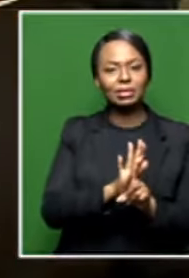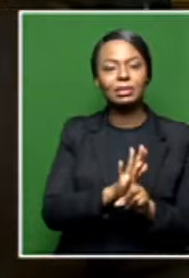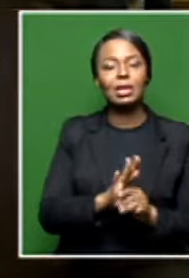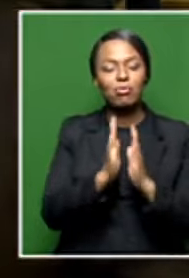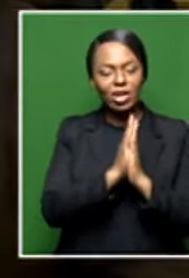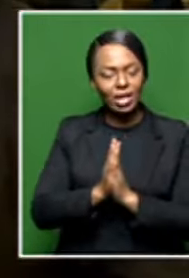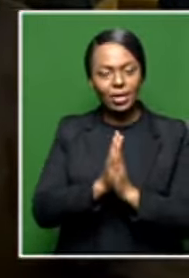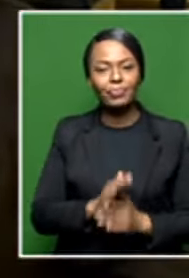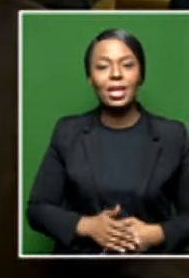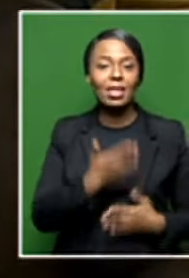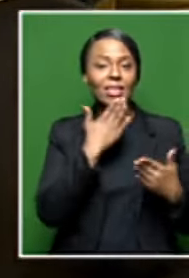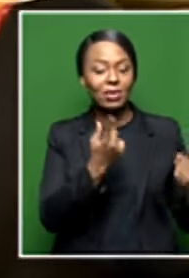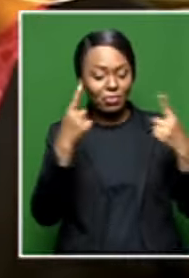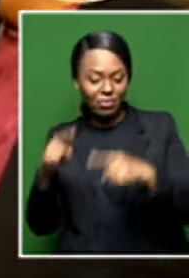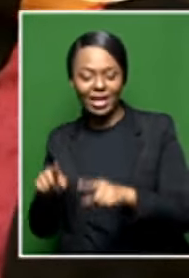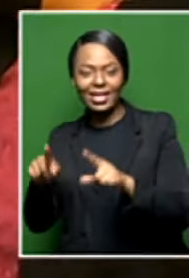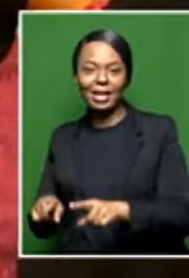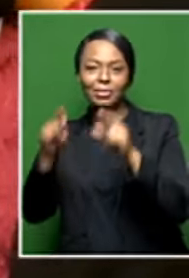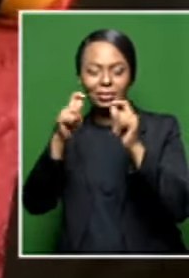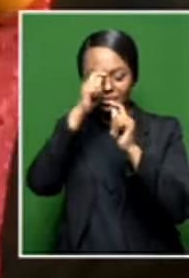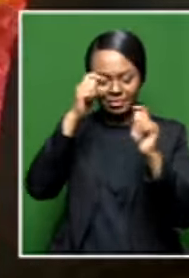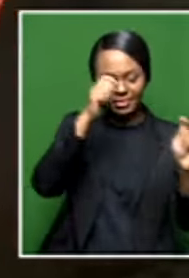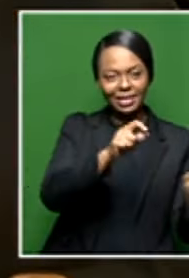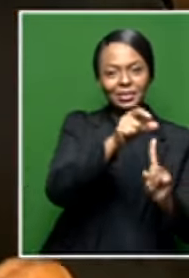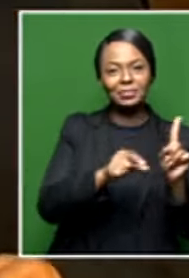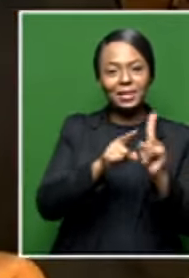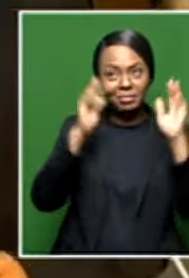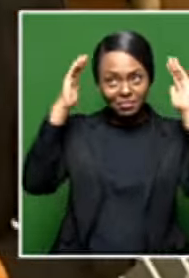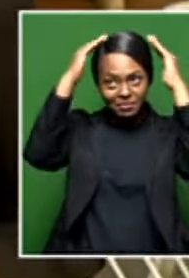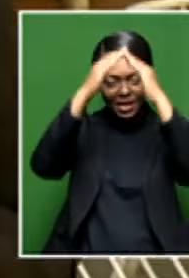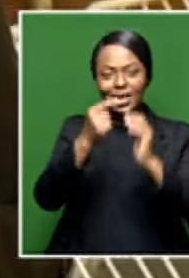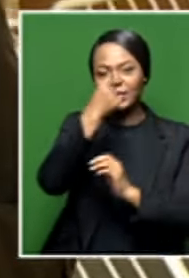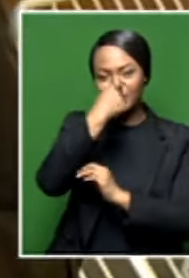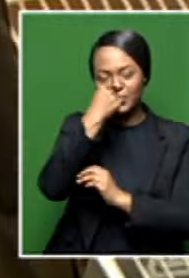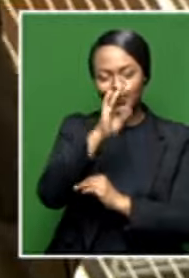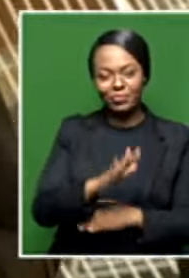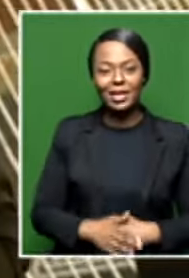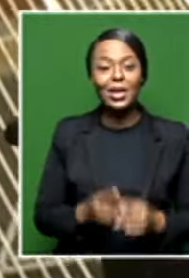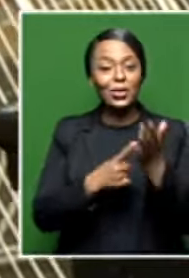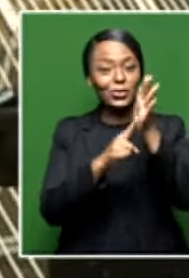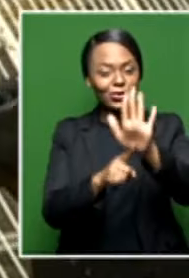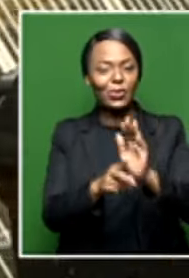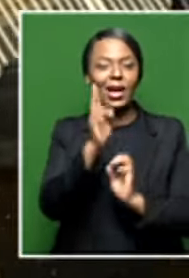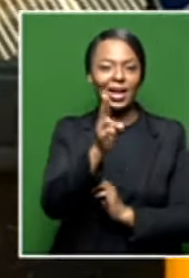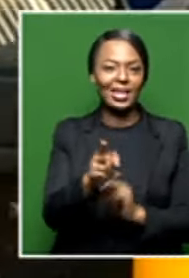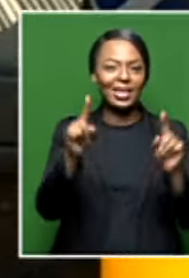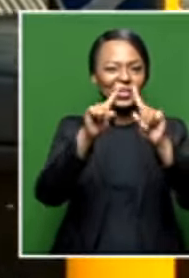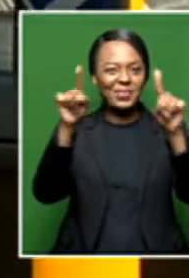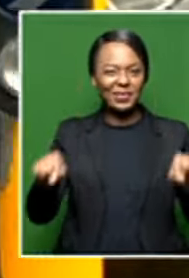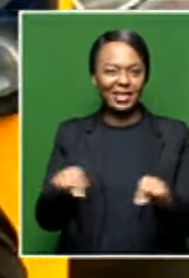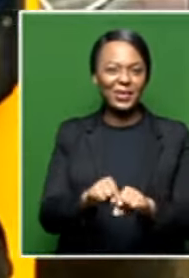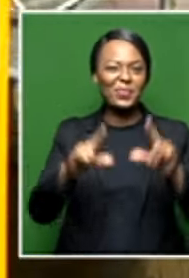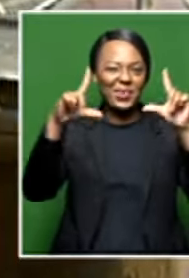way down to Cape Town today to pay homage to Archbishop Emeritus Desmond Tutu. Let us just show you once again, if I can ask my colleague Arif just